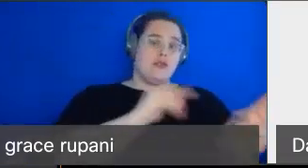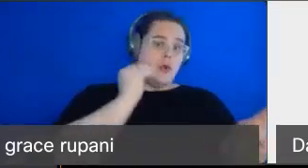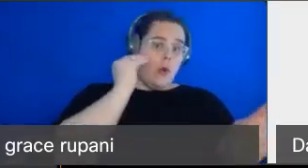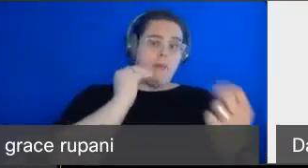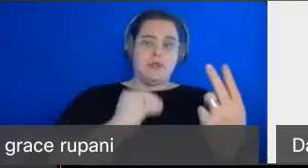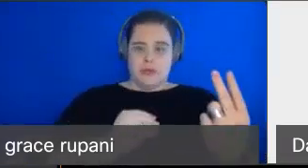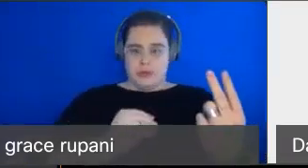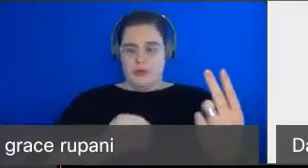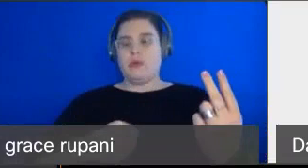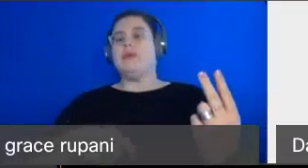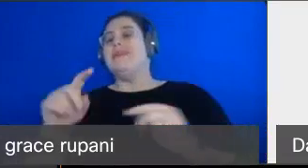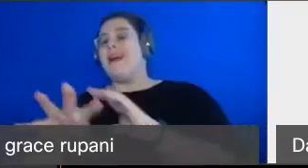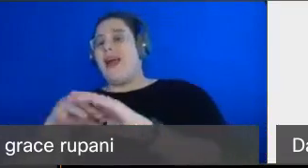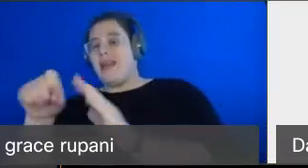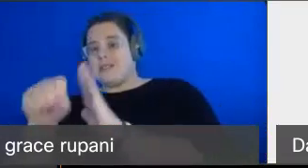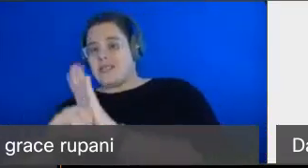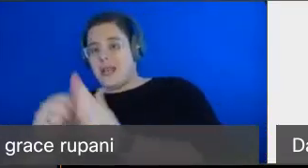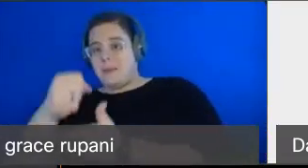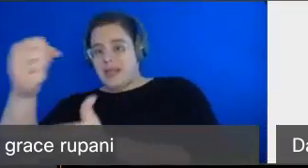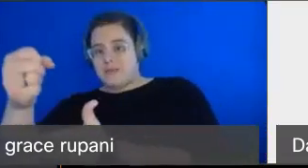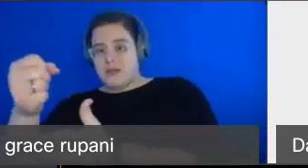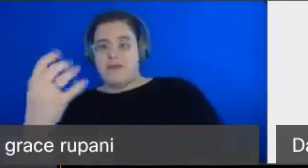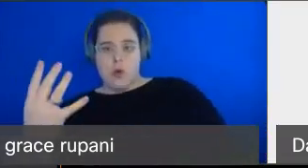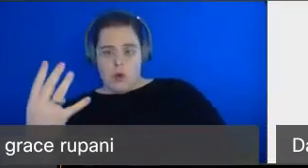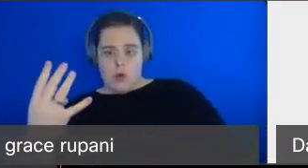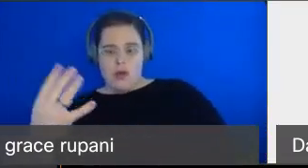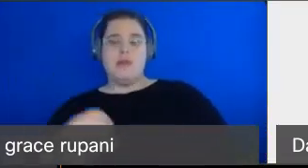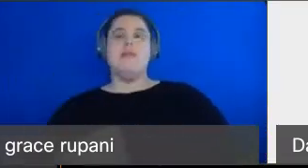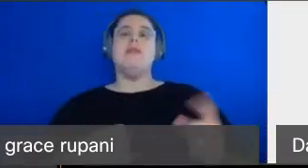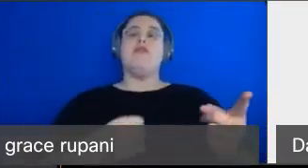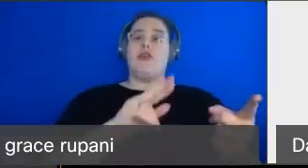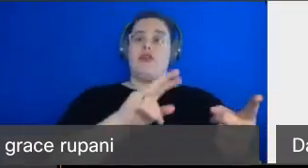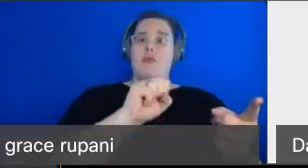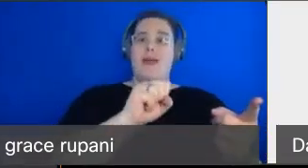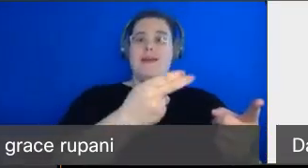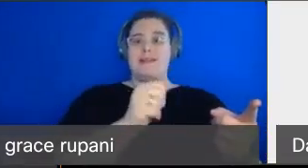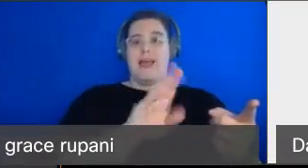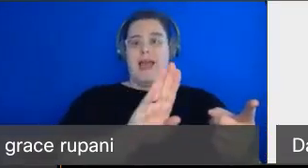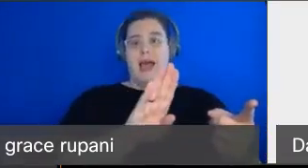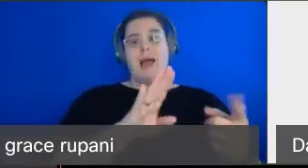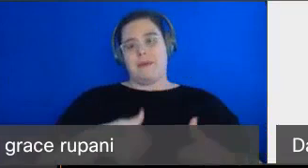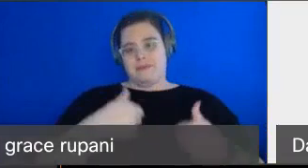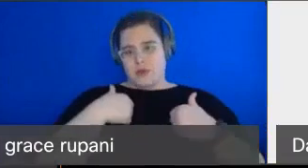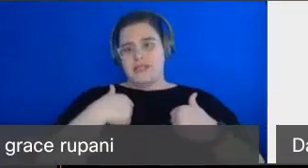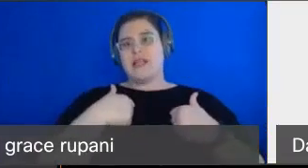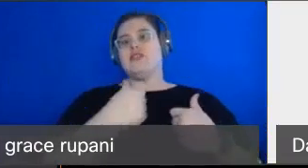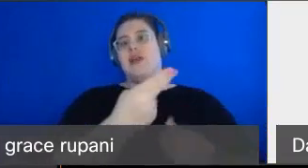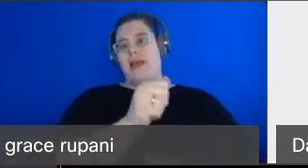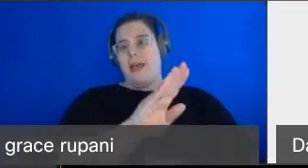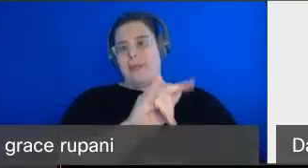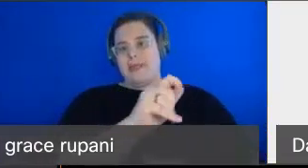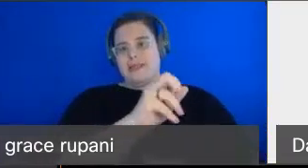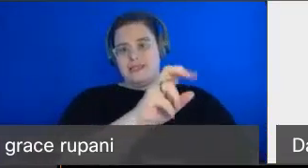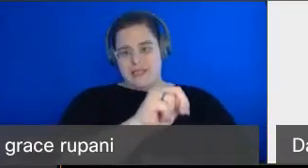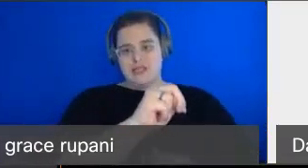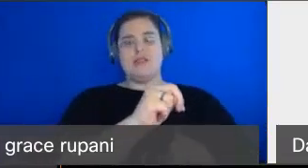are in out-of-state placement, 37 in residential habilitation placements, and